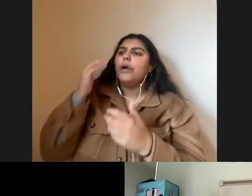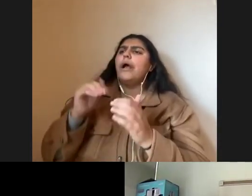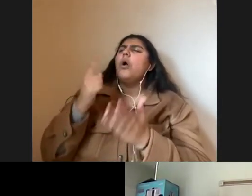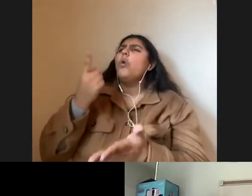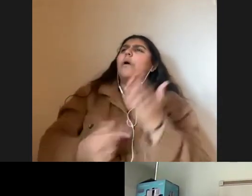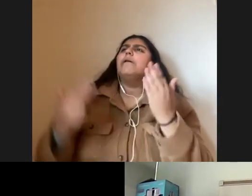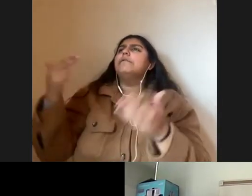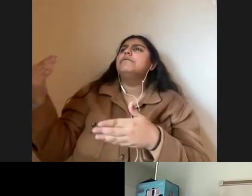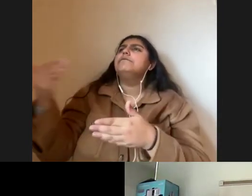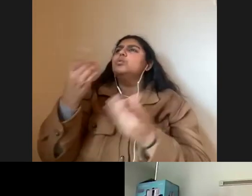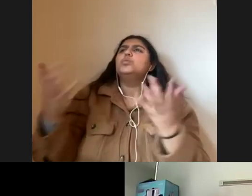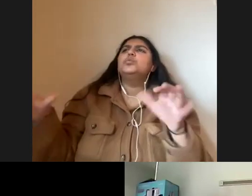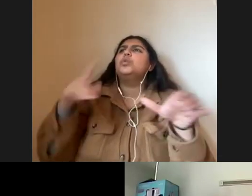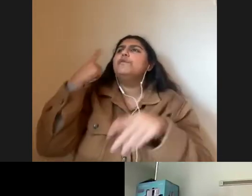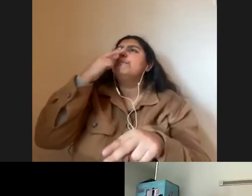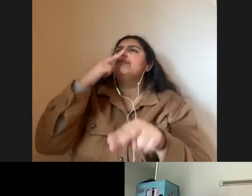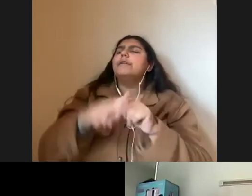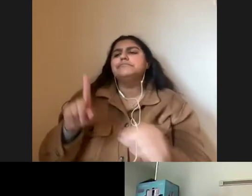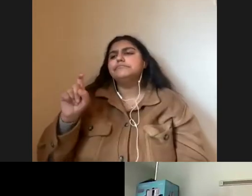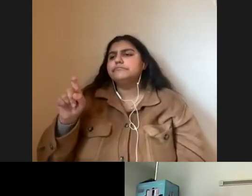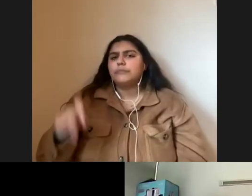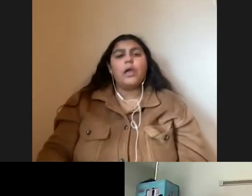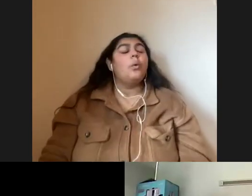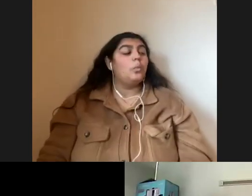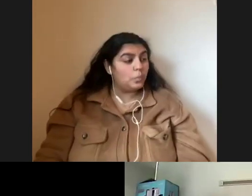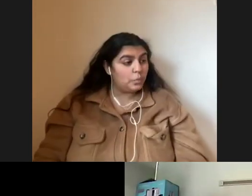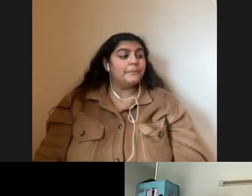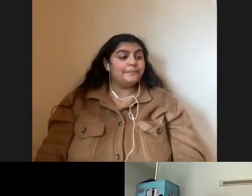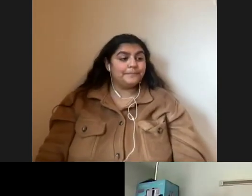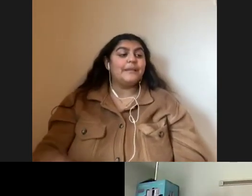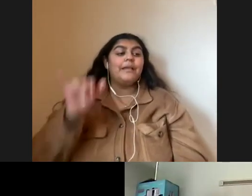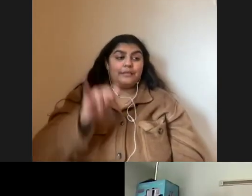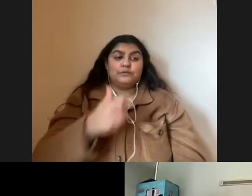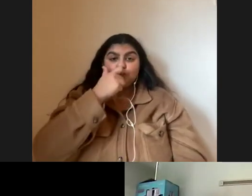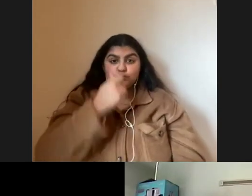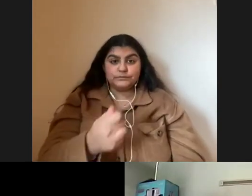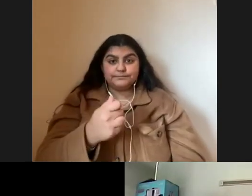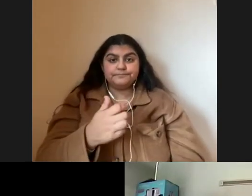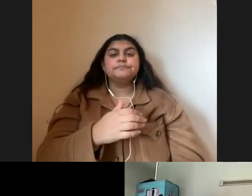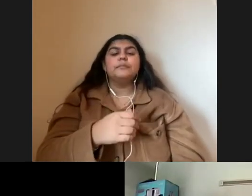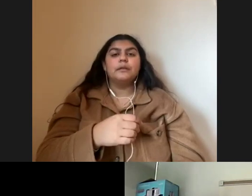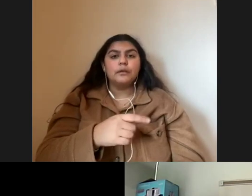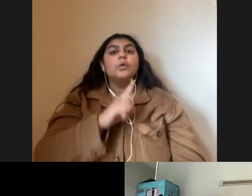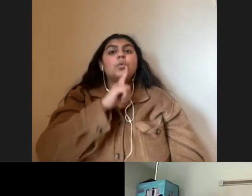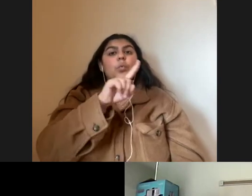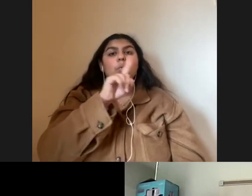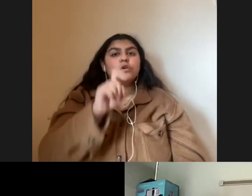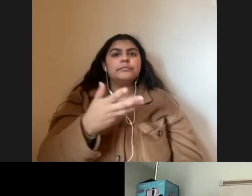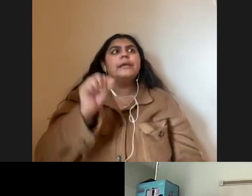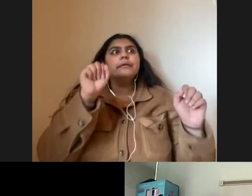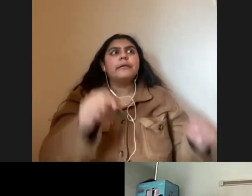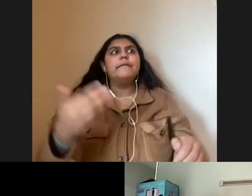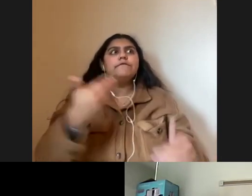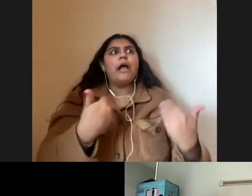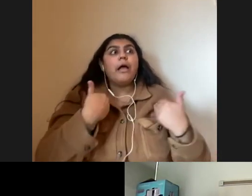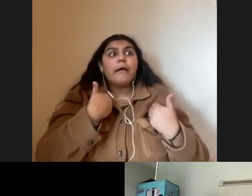fun? Ooh, so that is interesting. So the real question is, can fishes have